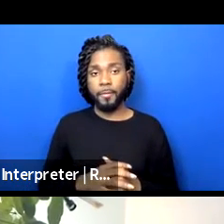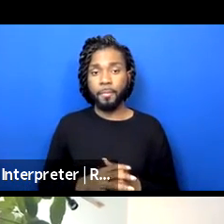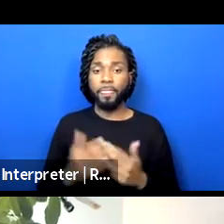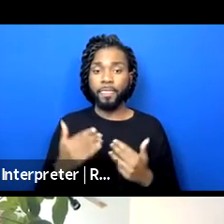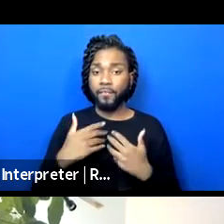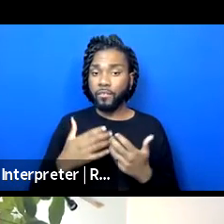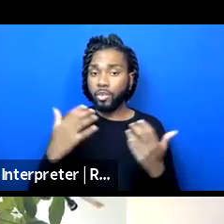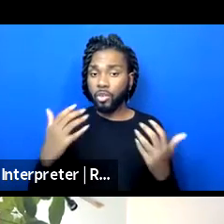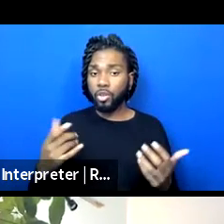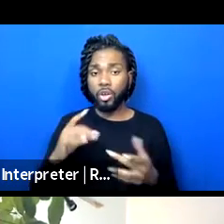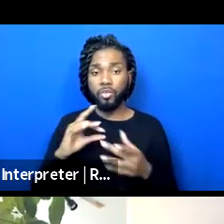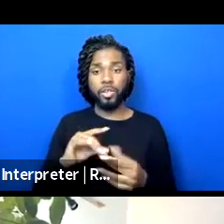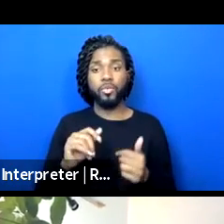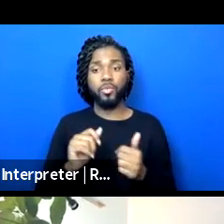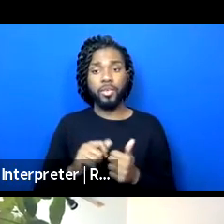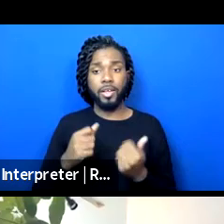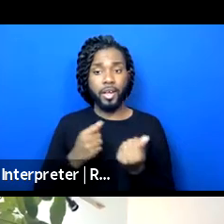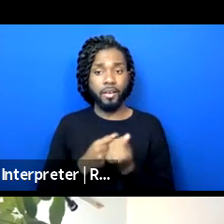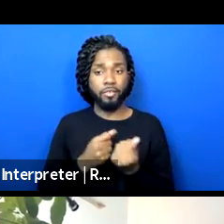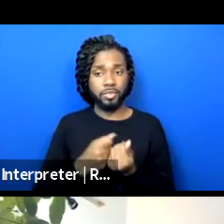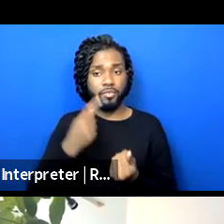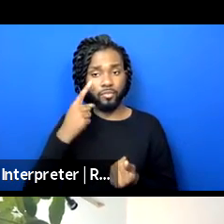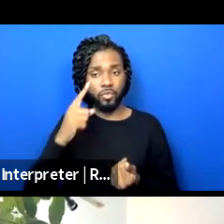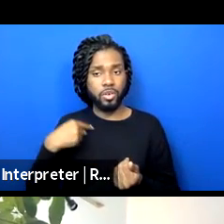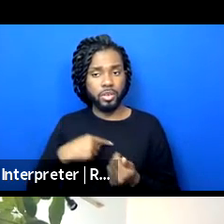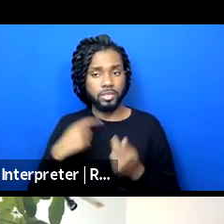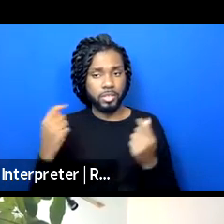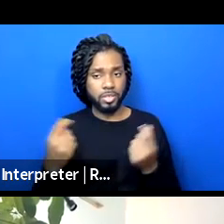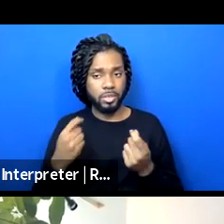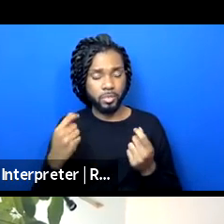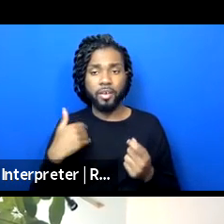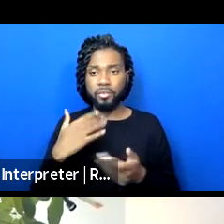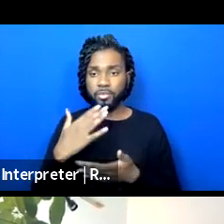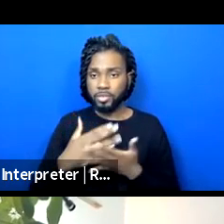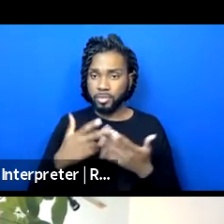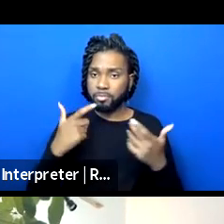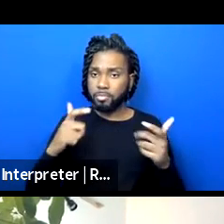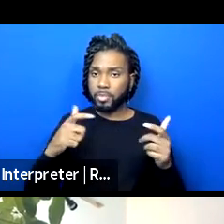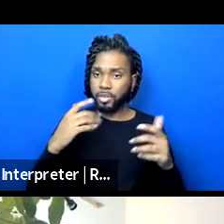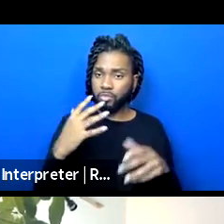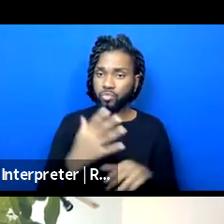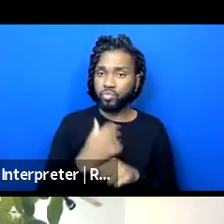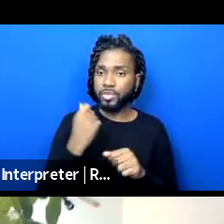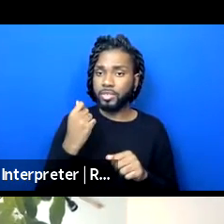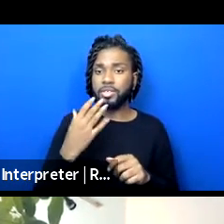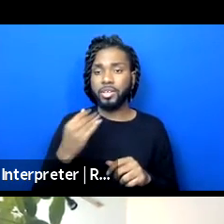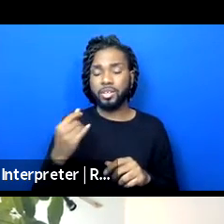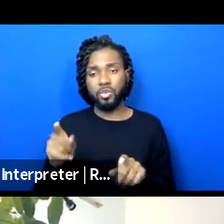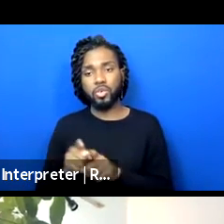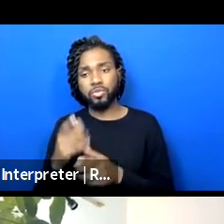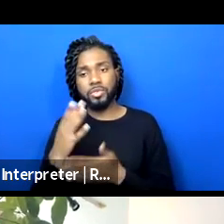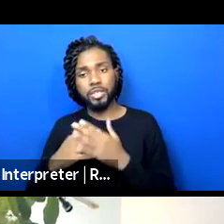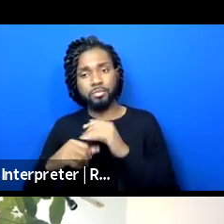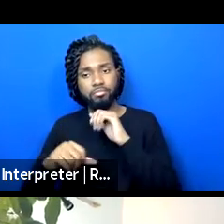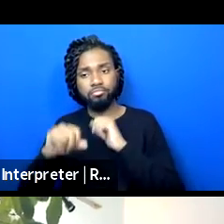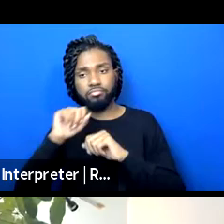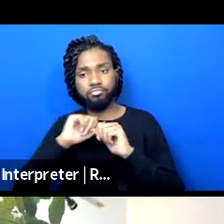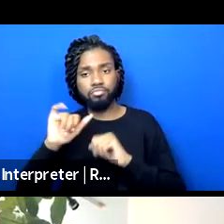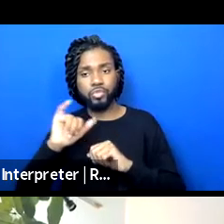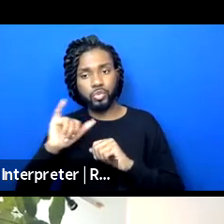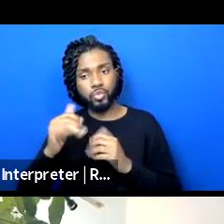terms of advocacy to celebrate. There have been some major wins and hard times ahead, and we need to keep advocating together.